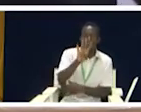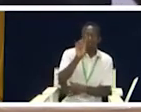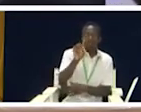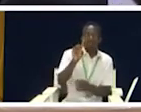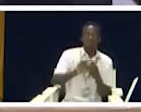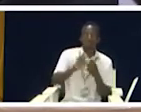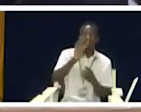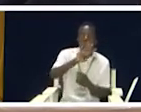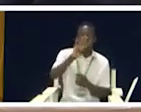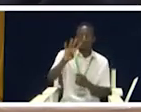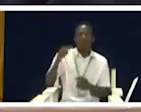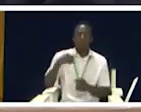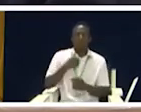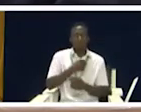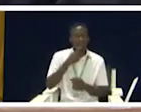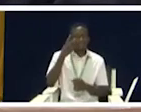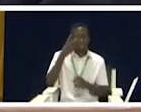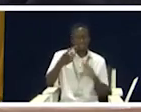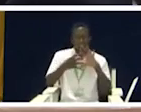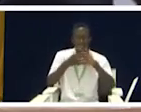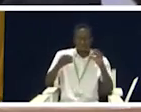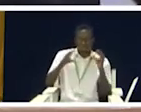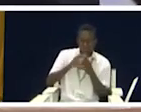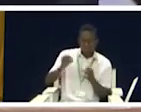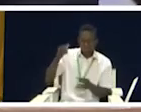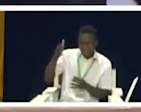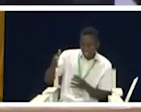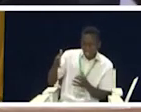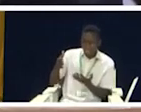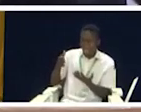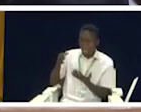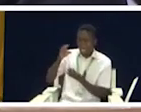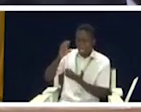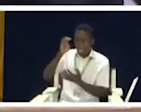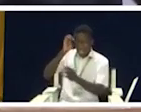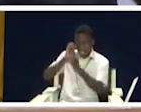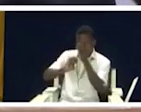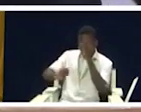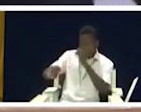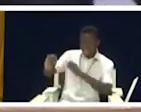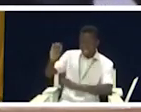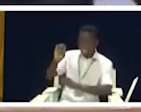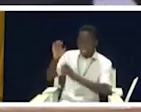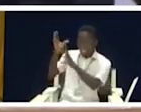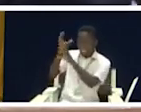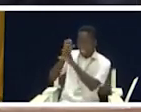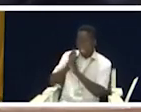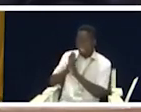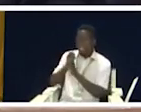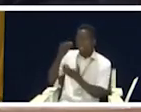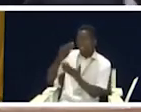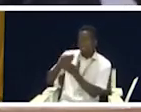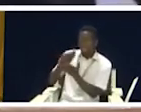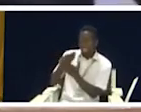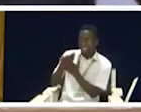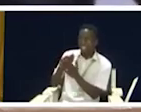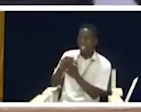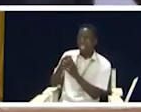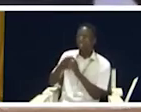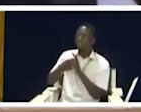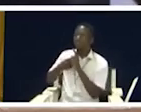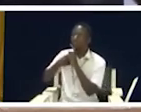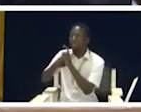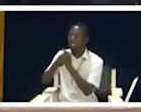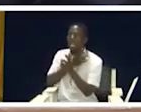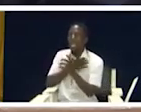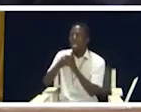44. We see a story there about Elijah. Elijah gained supernatural speed and divine acceleration.